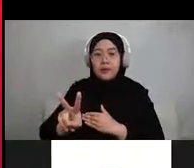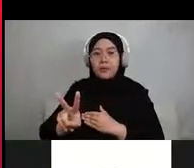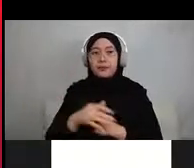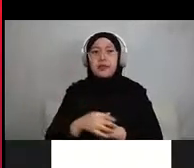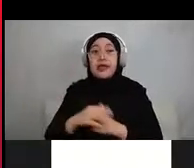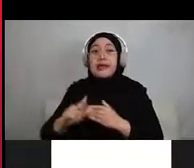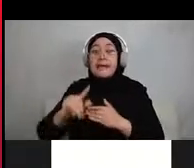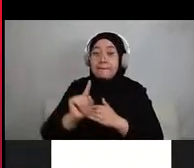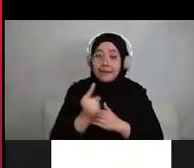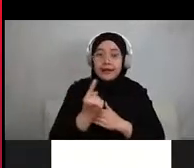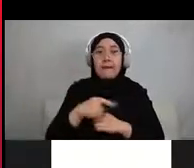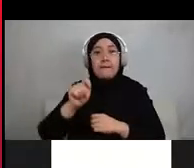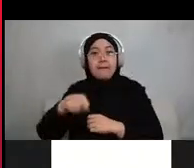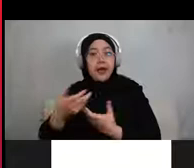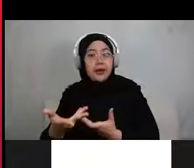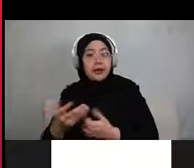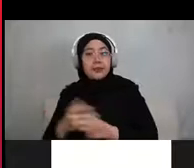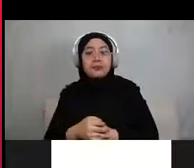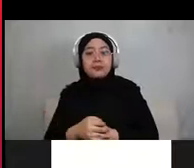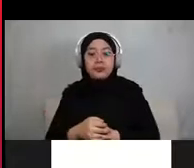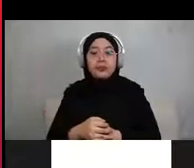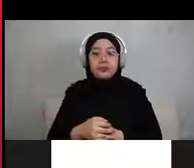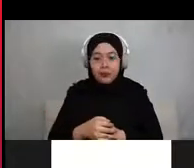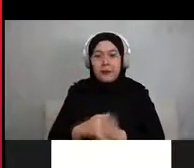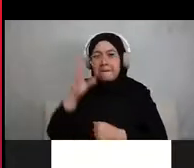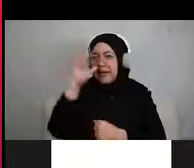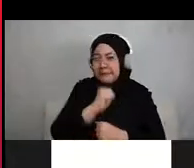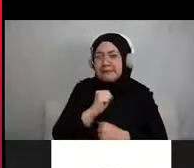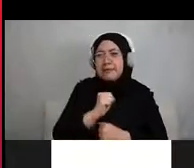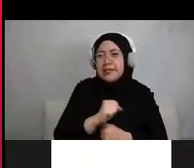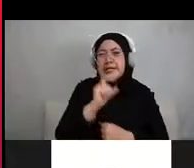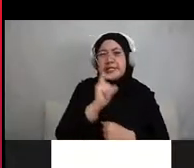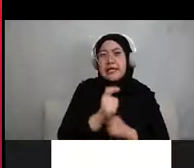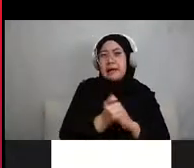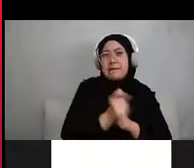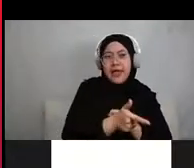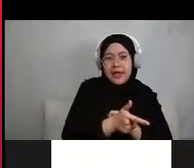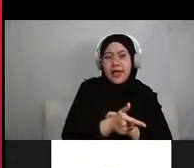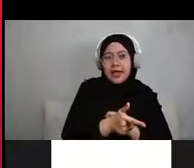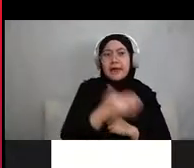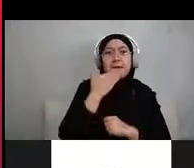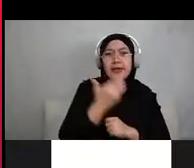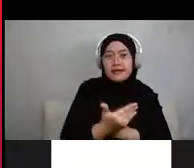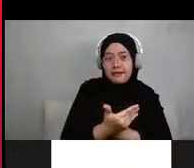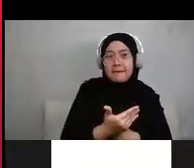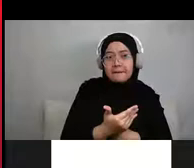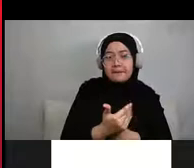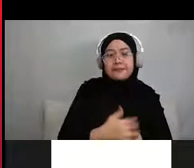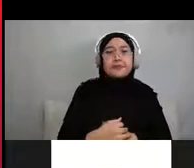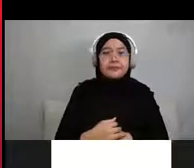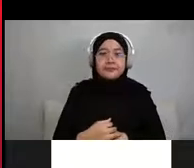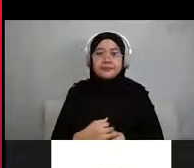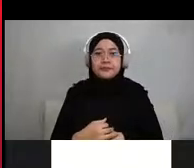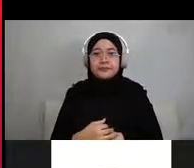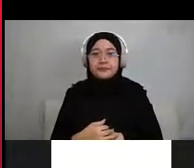the PACE model, where the another government-owned company was providing the battery and the charging infrastructure. And not only